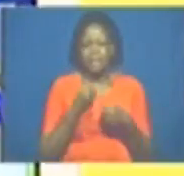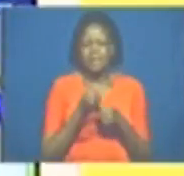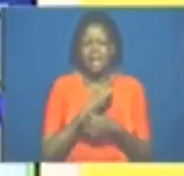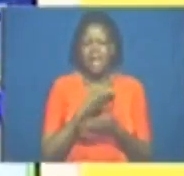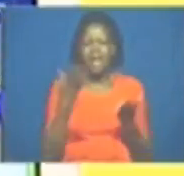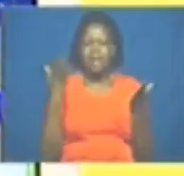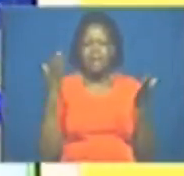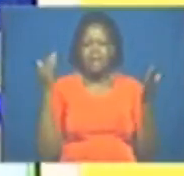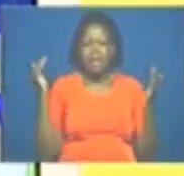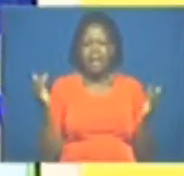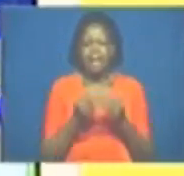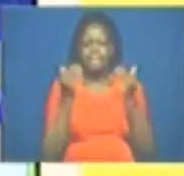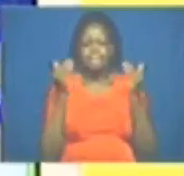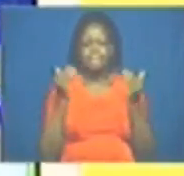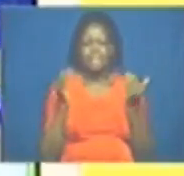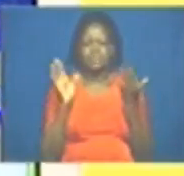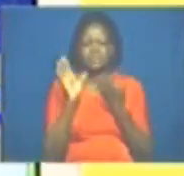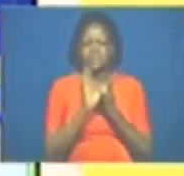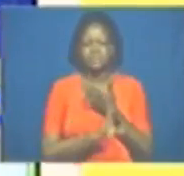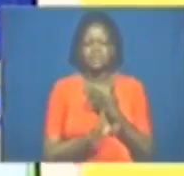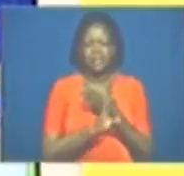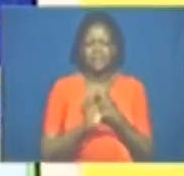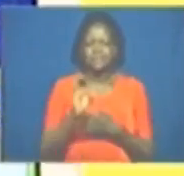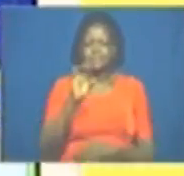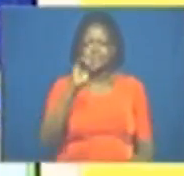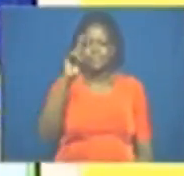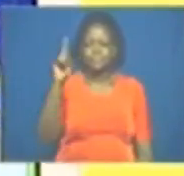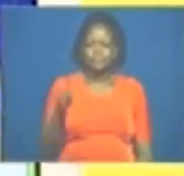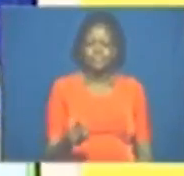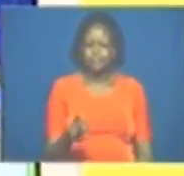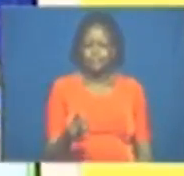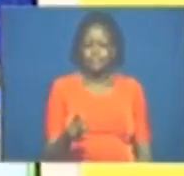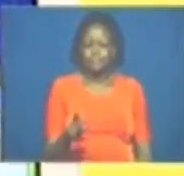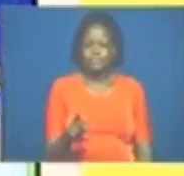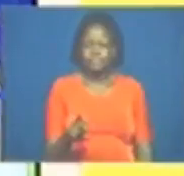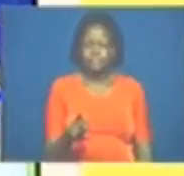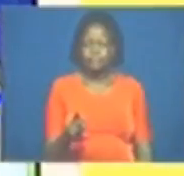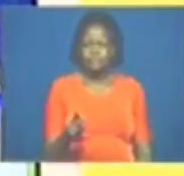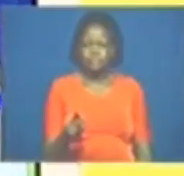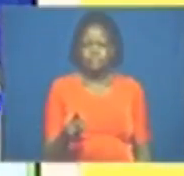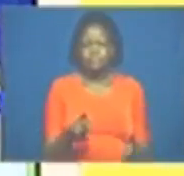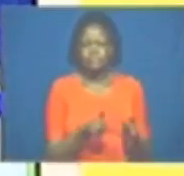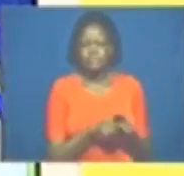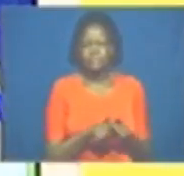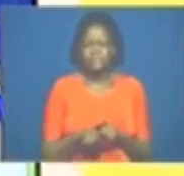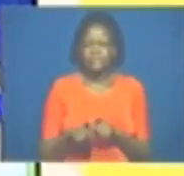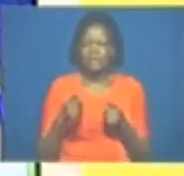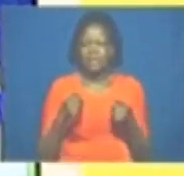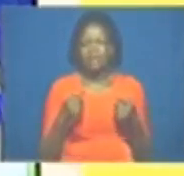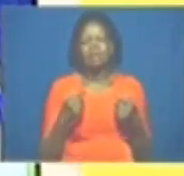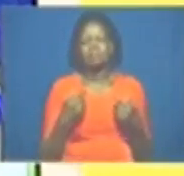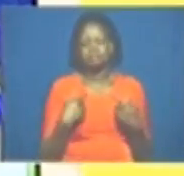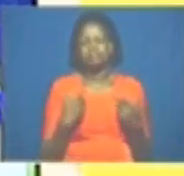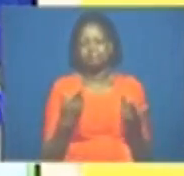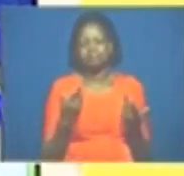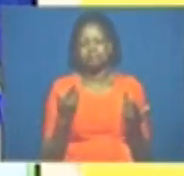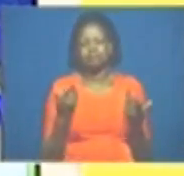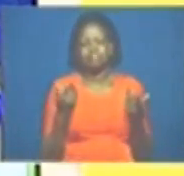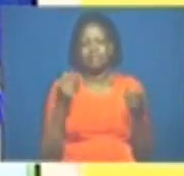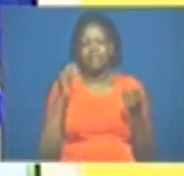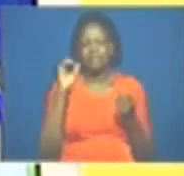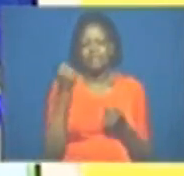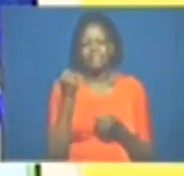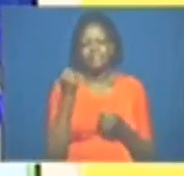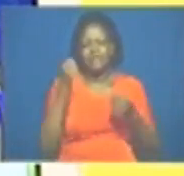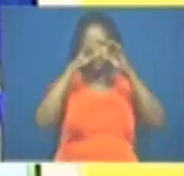the country? Has devolution made any impact in the country, even as the fifth devolution conference kicks